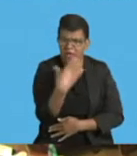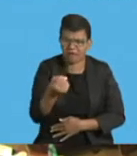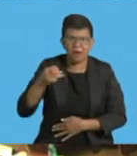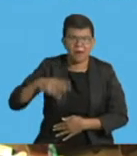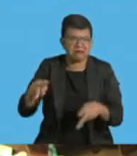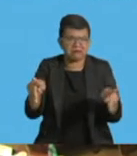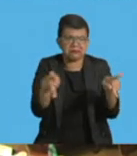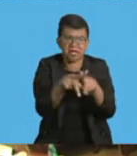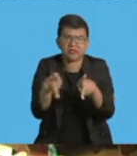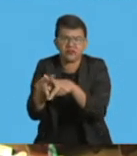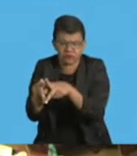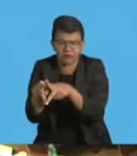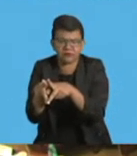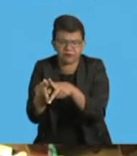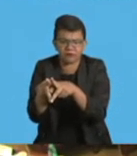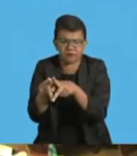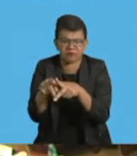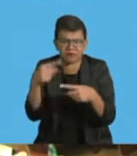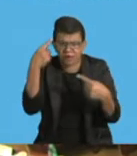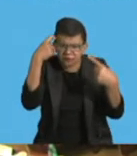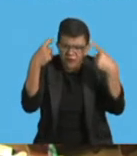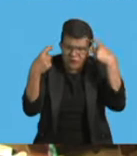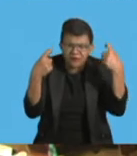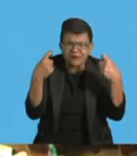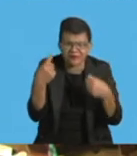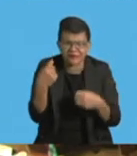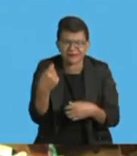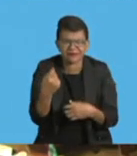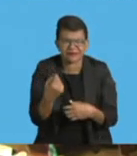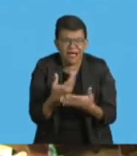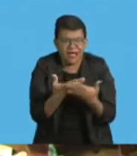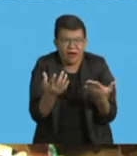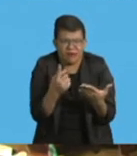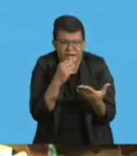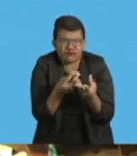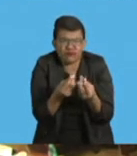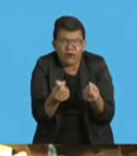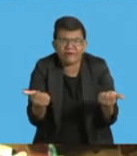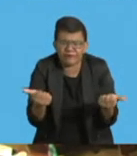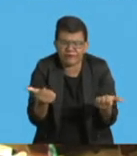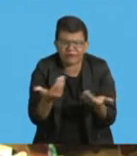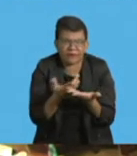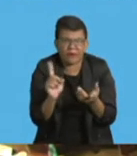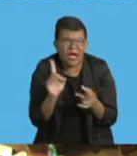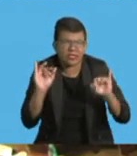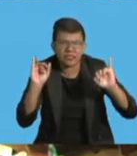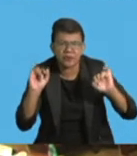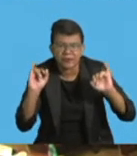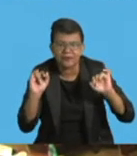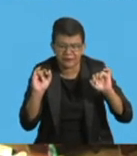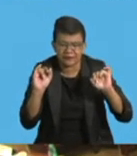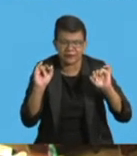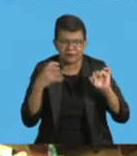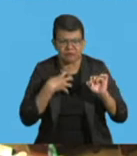to play their part in the climate struggle. On the issue of more ambition and more urgency, my fellow island leaders and